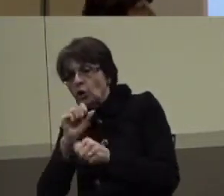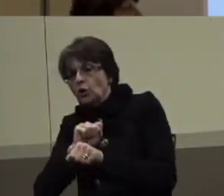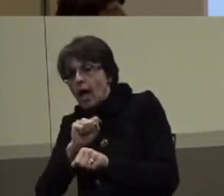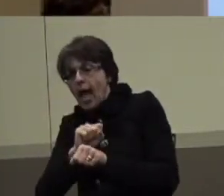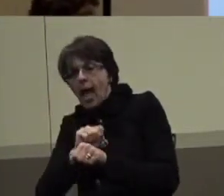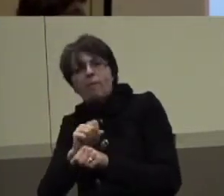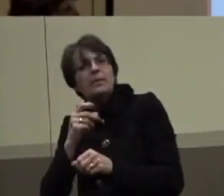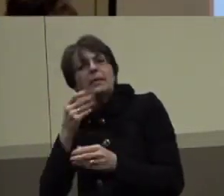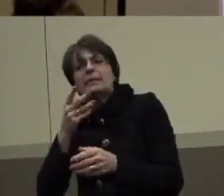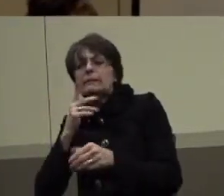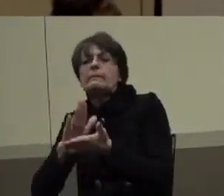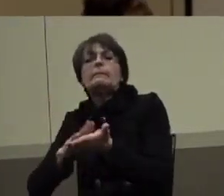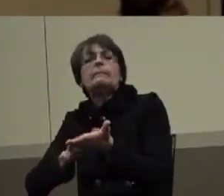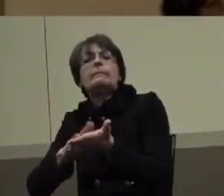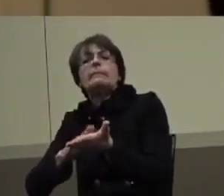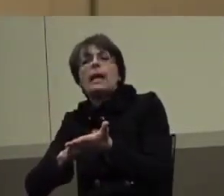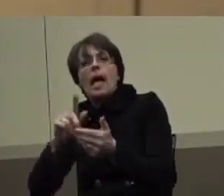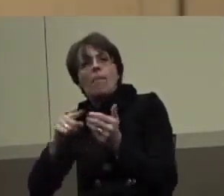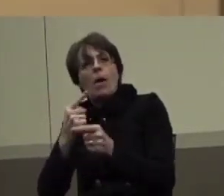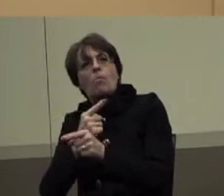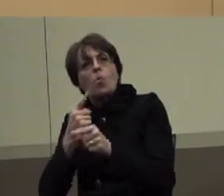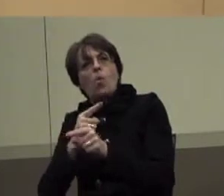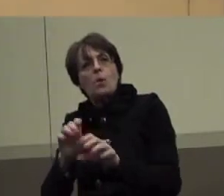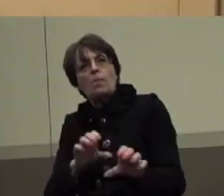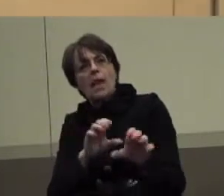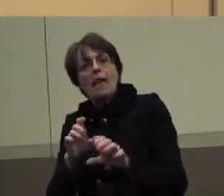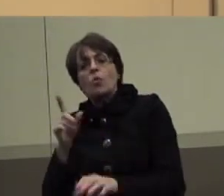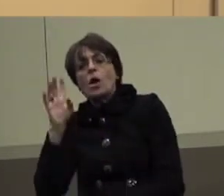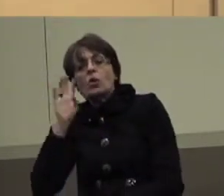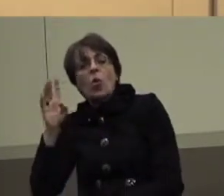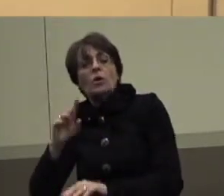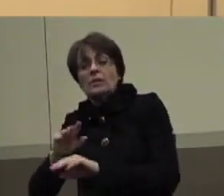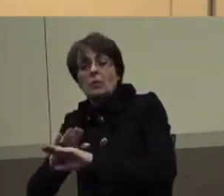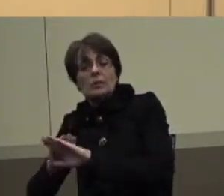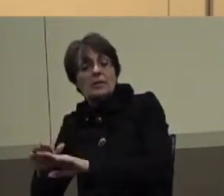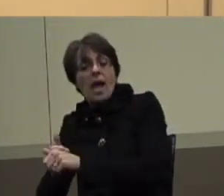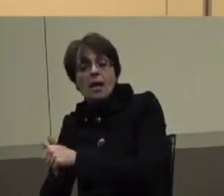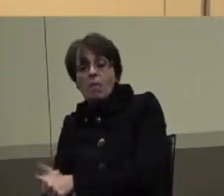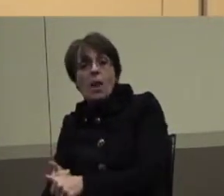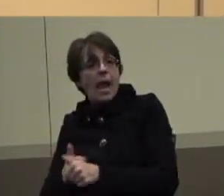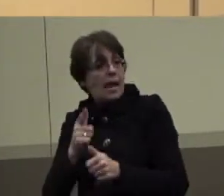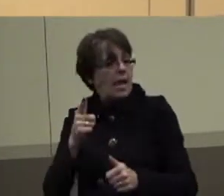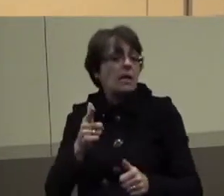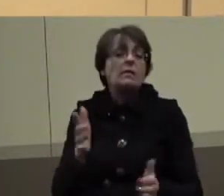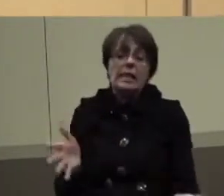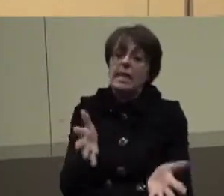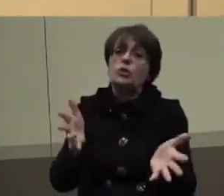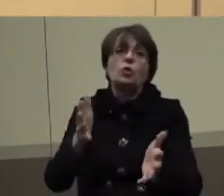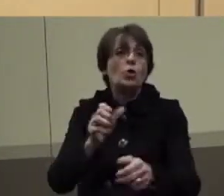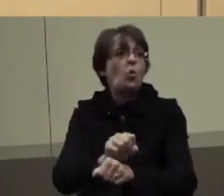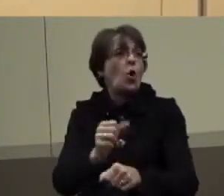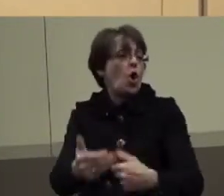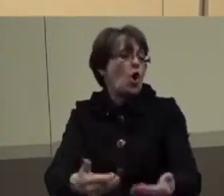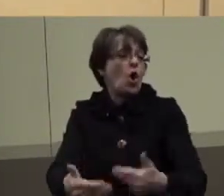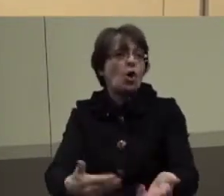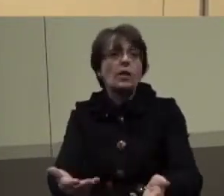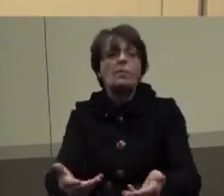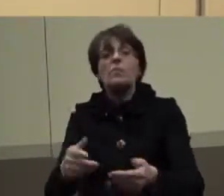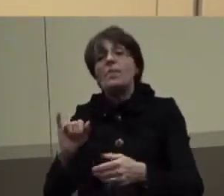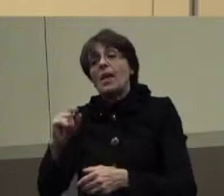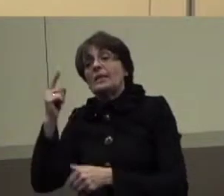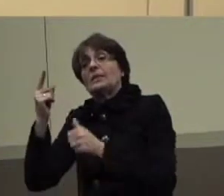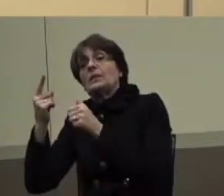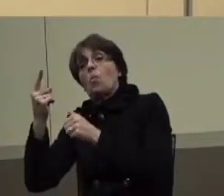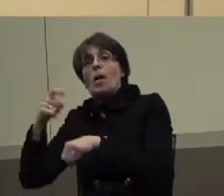of booster shots about appropriate behavior, ignores the non-compliance, and just gets her to work. Now, this was the